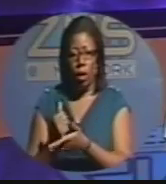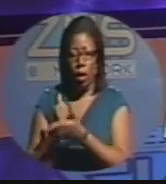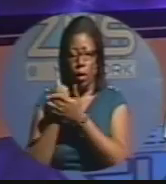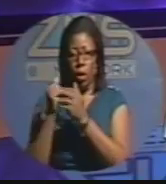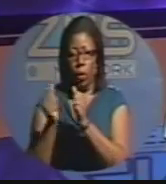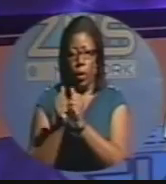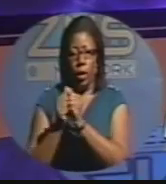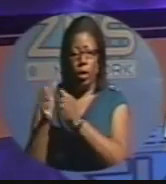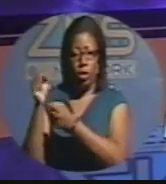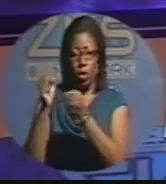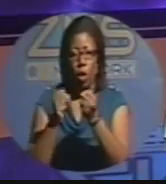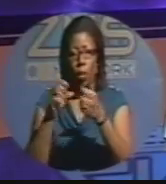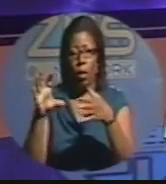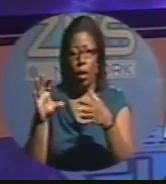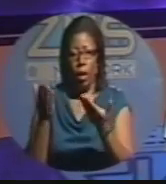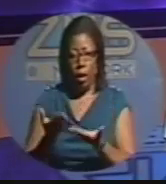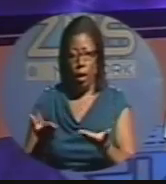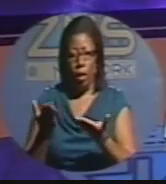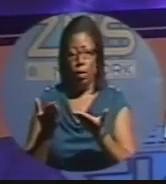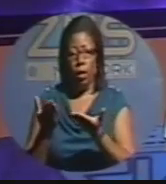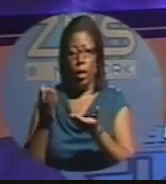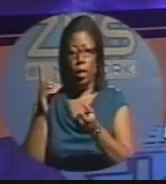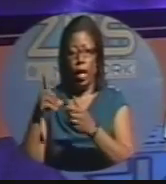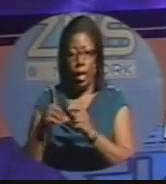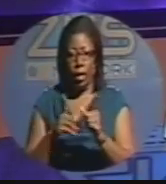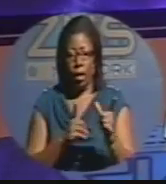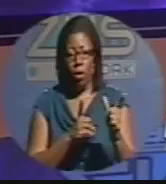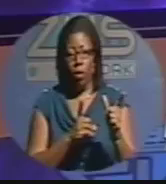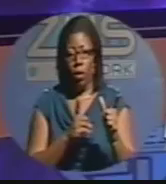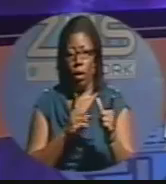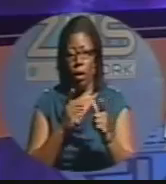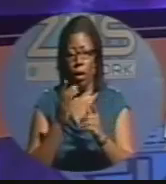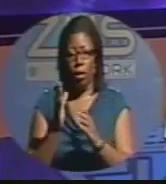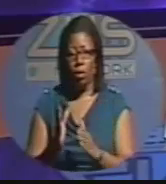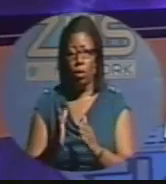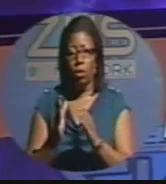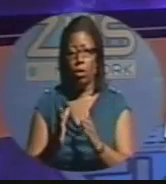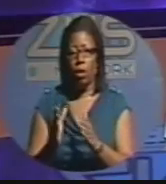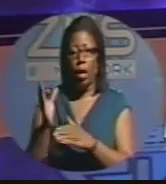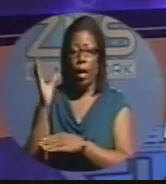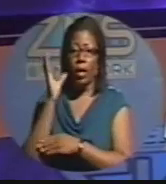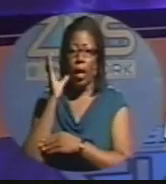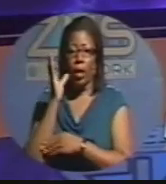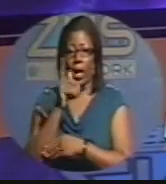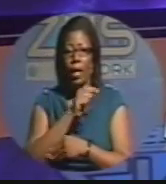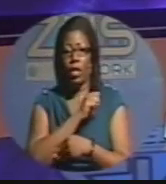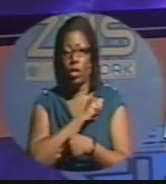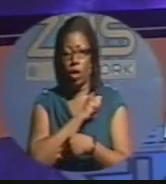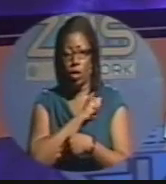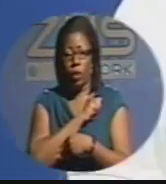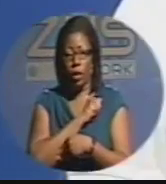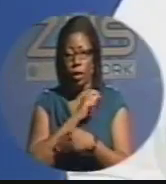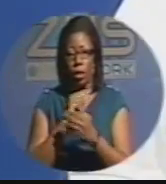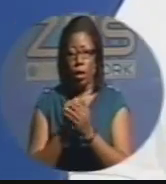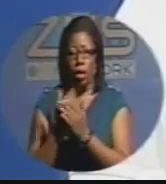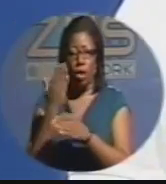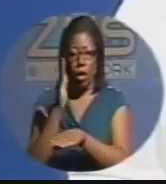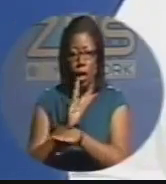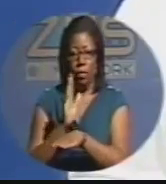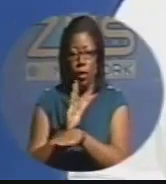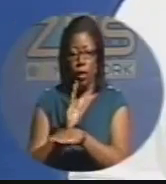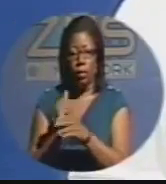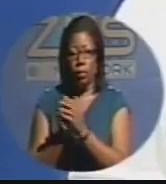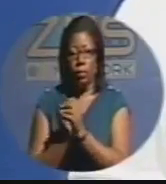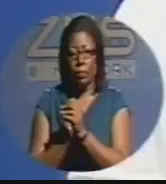impending storm. Joining us to talk about that is Director General of the Bahamas Red Cross, Caroline Turnquest. Good evening to you, Mrs. Turnquest. Good